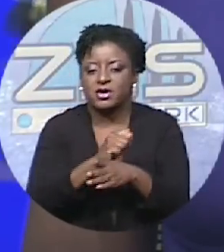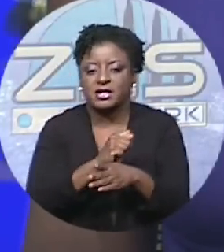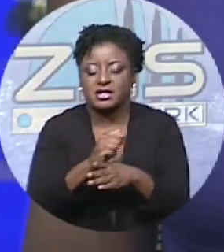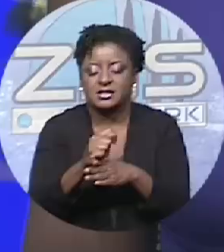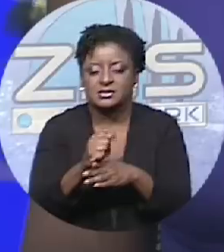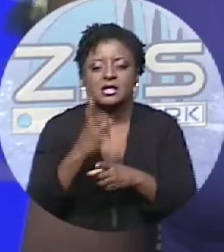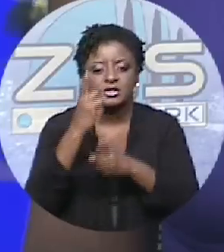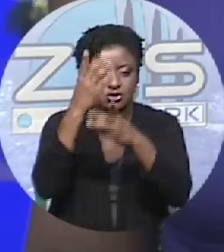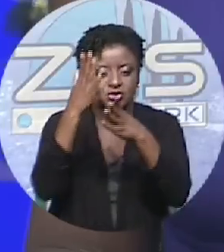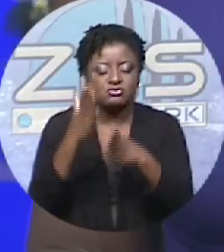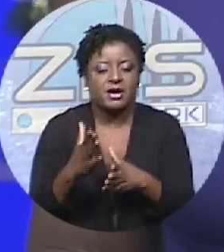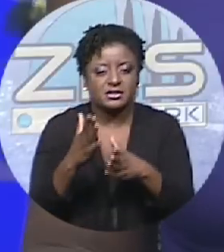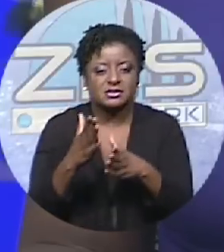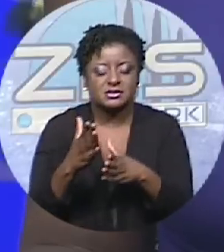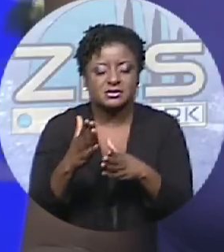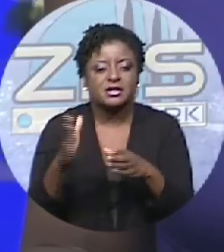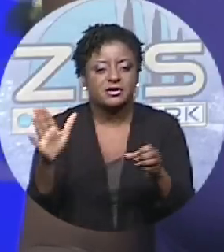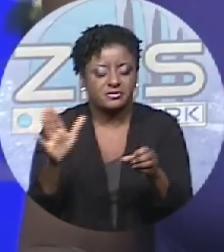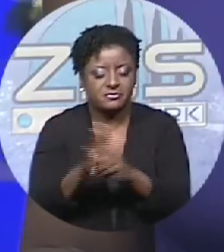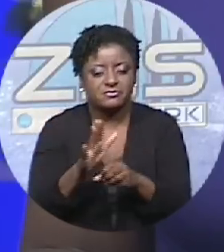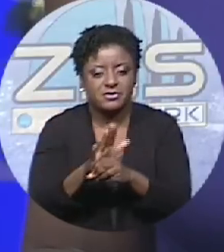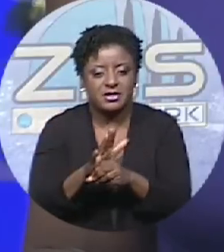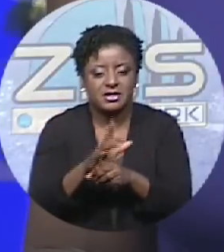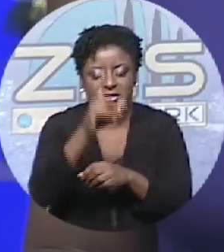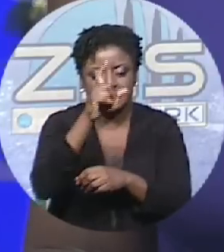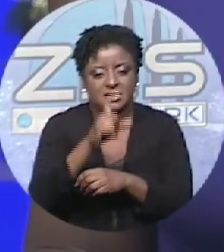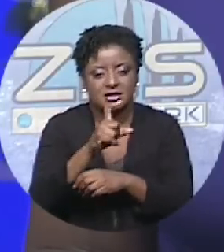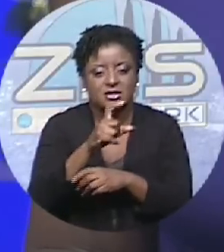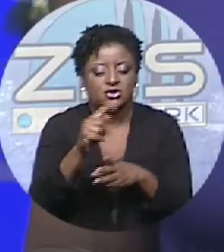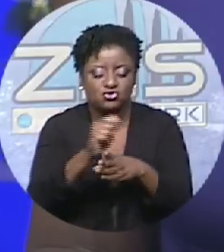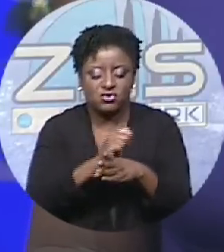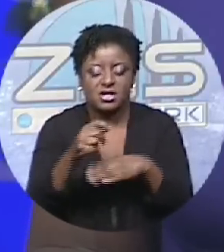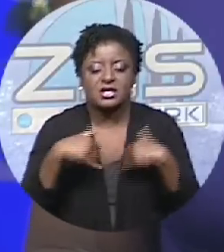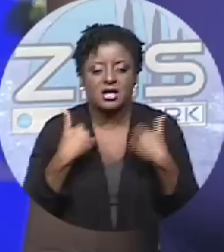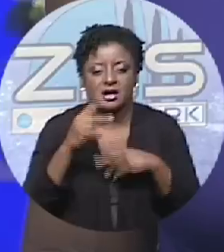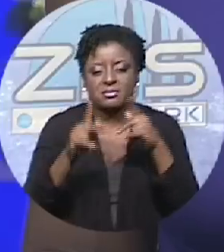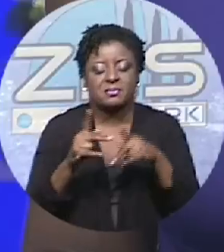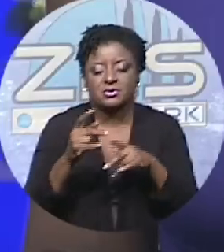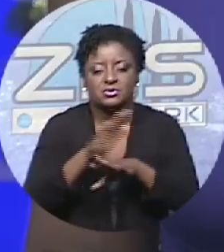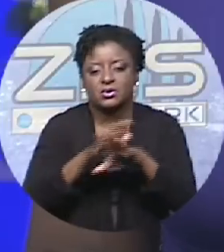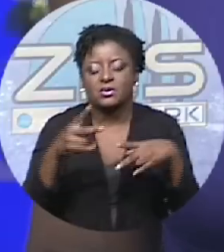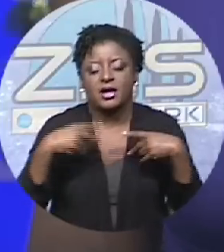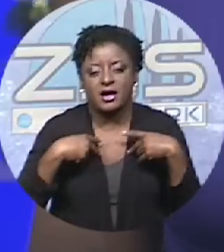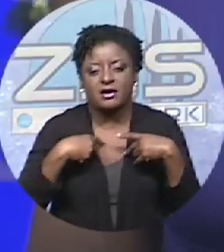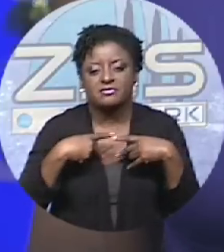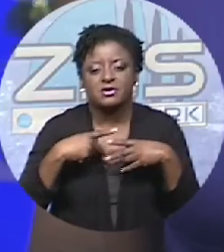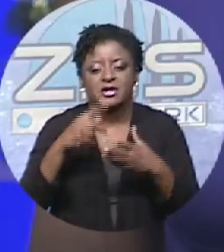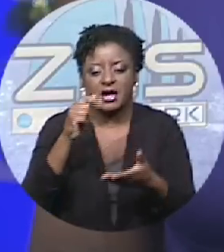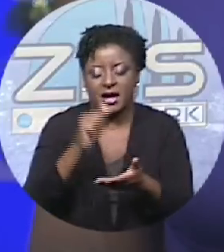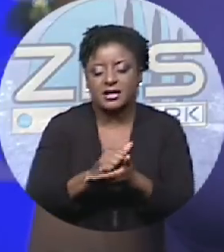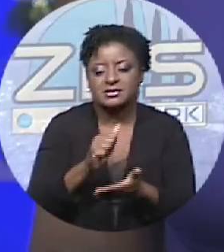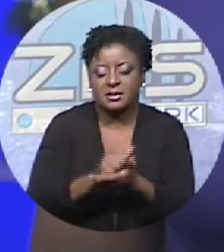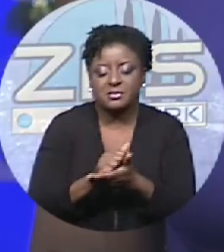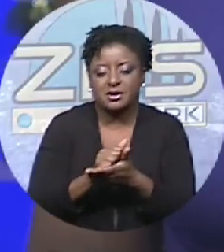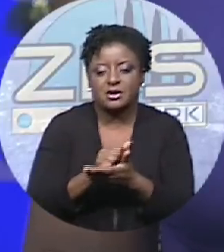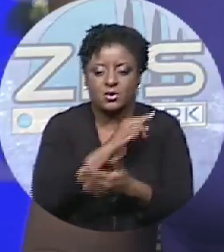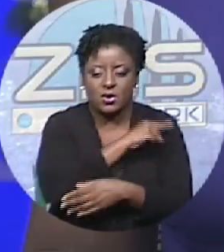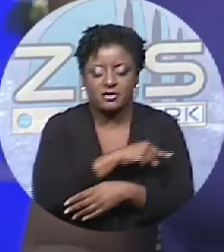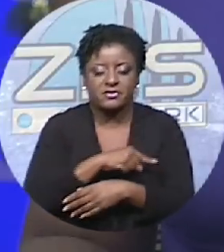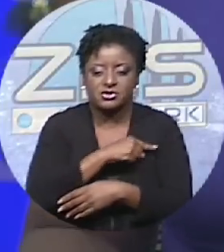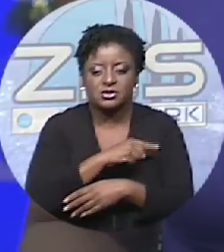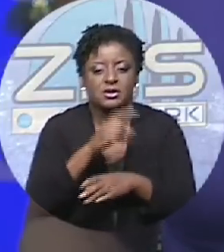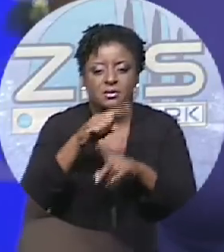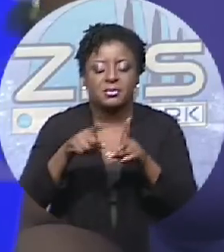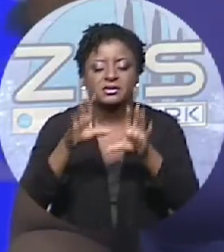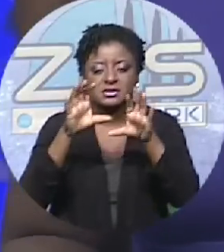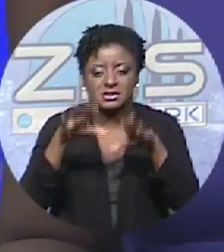the agency, it's filling a void by training young people who may not have the traditional academic qualifications but are marketable.